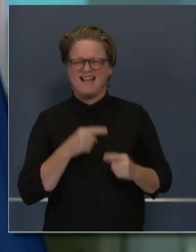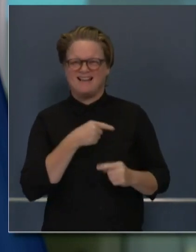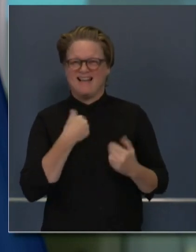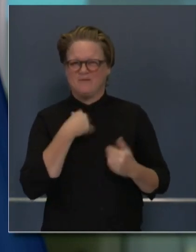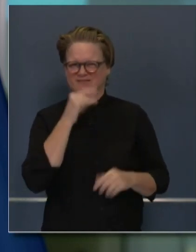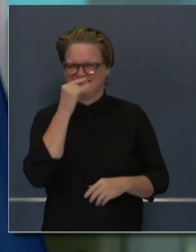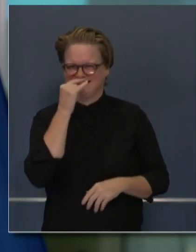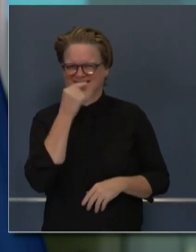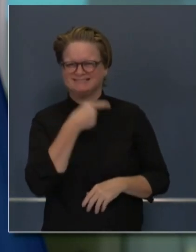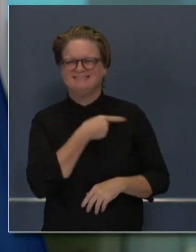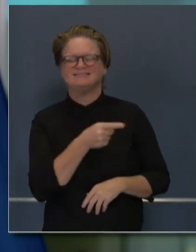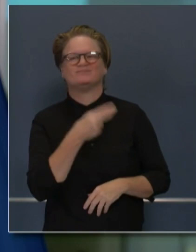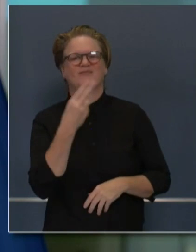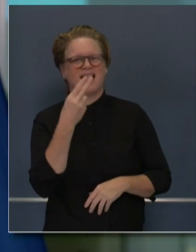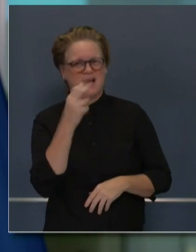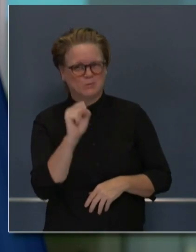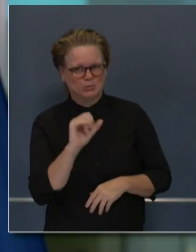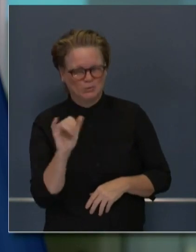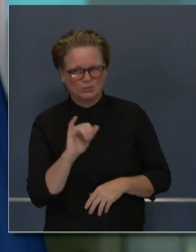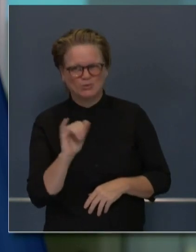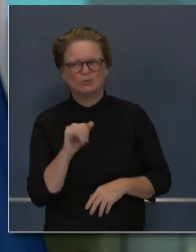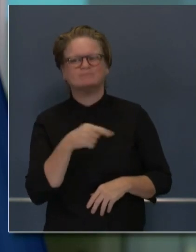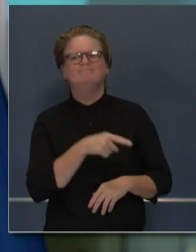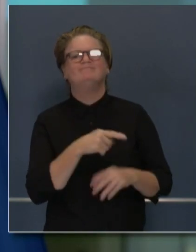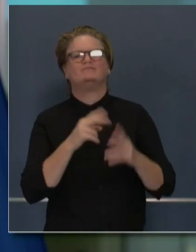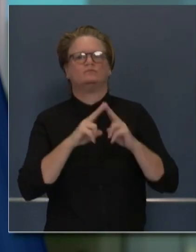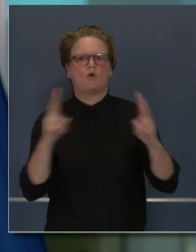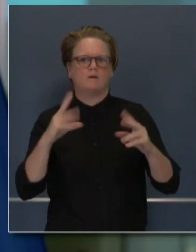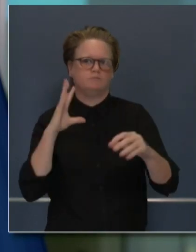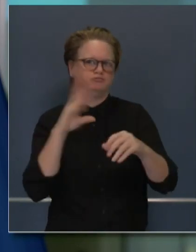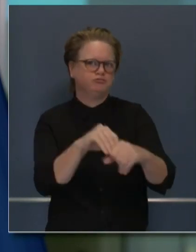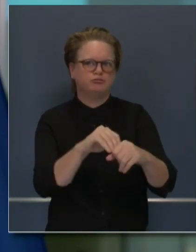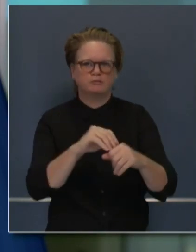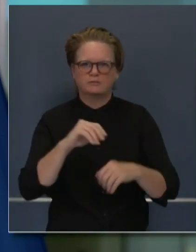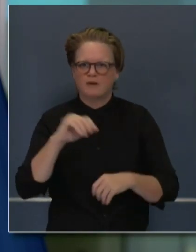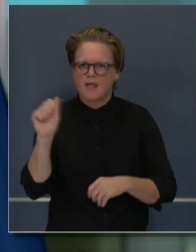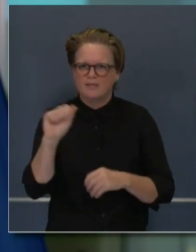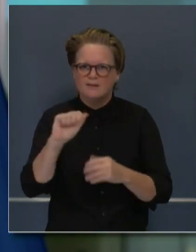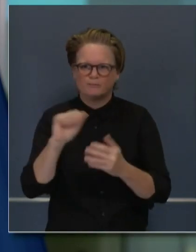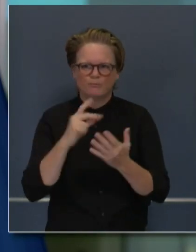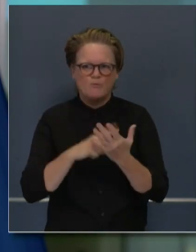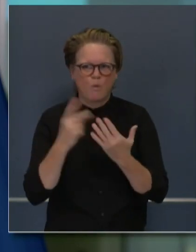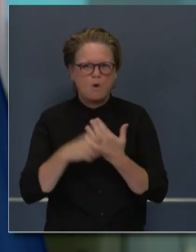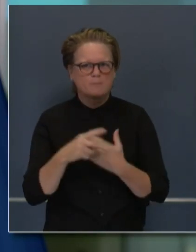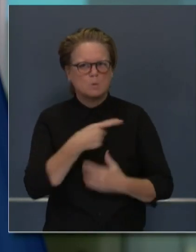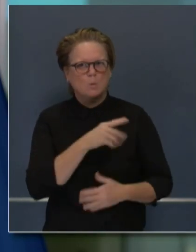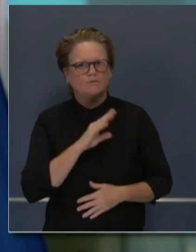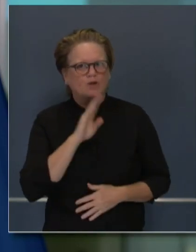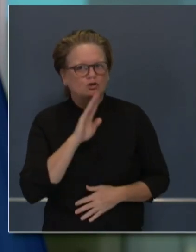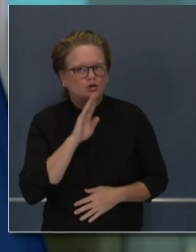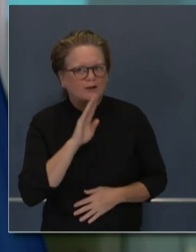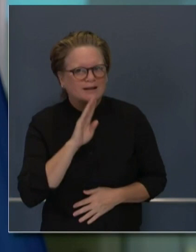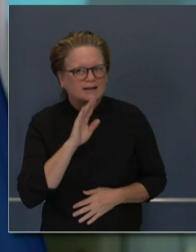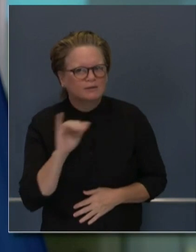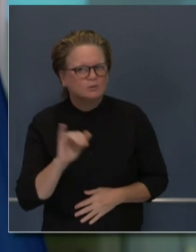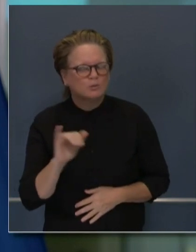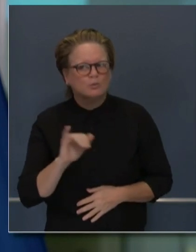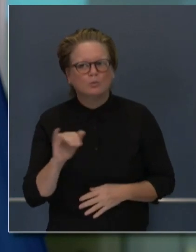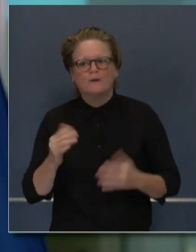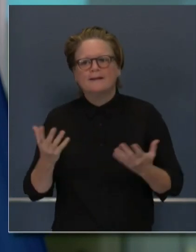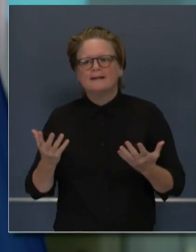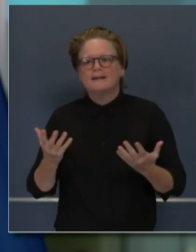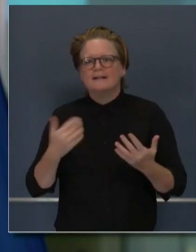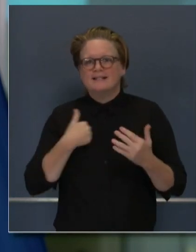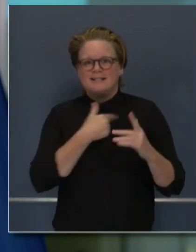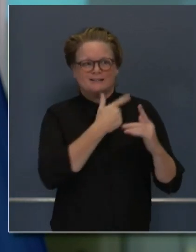very active in club sports and other sports that have been frustrated by this entire experience. And so